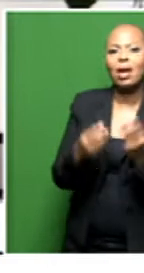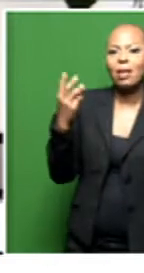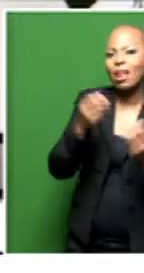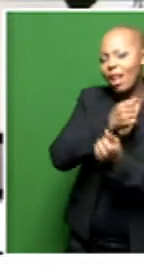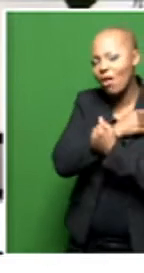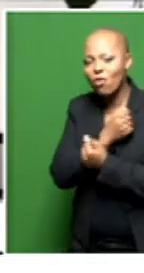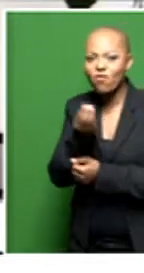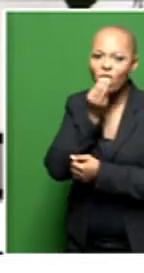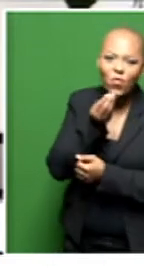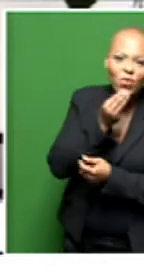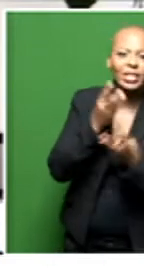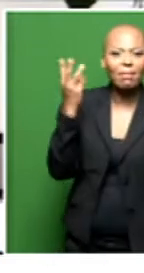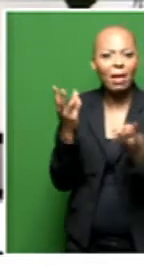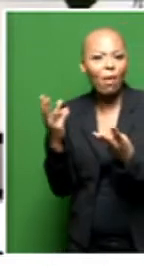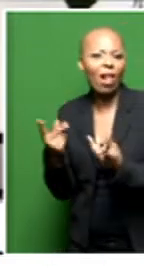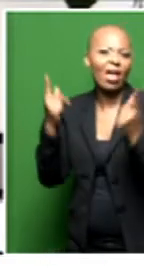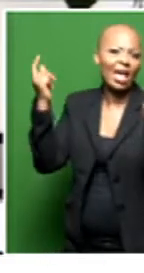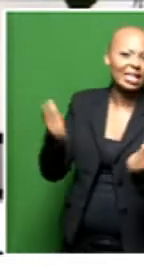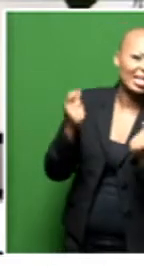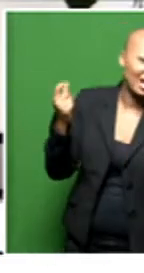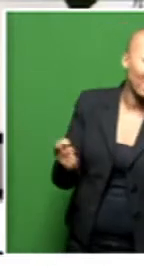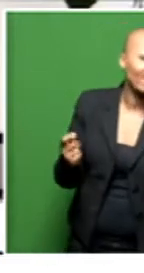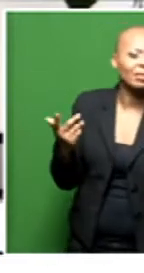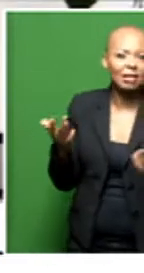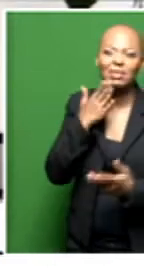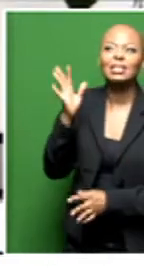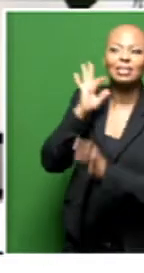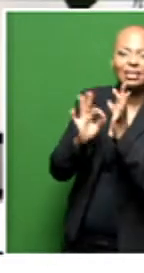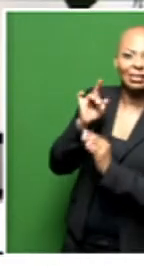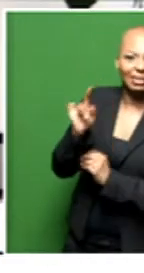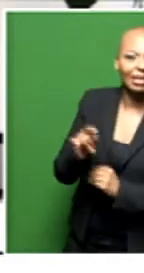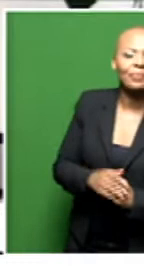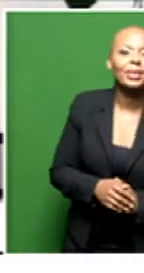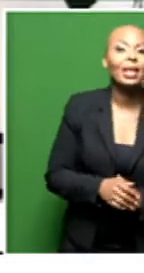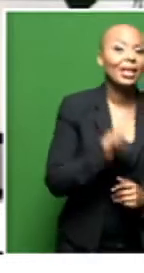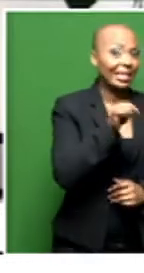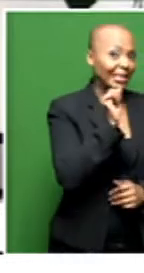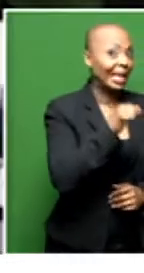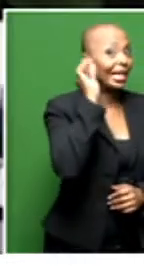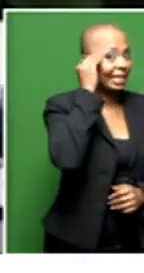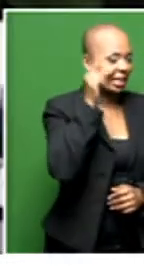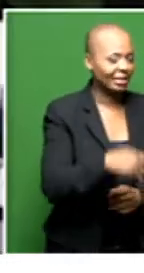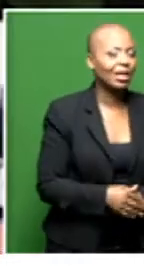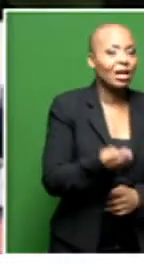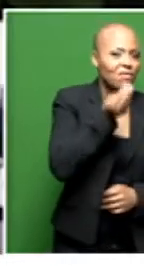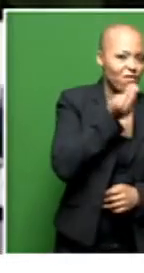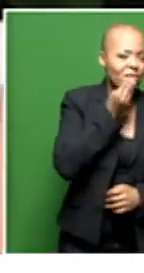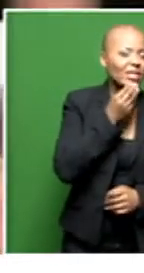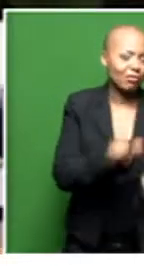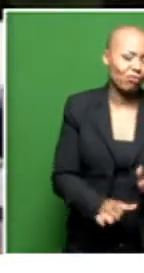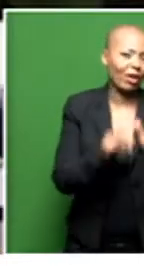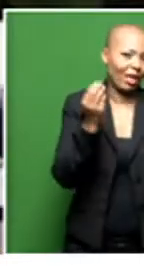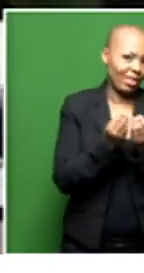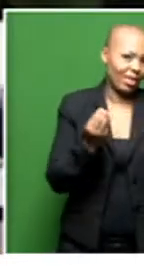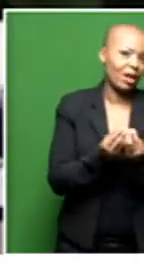more about that. Yeah, so it's very important for me. In the end, I'm still an author. So food is the main character of this book.